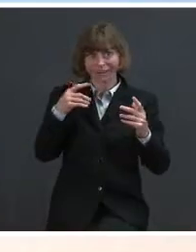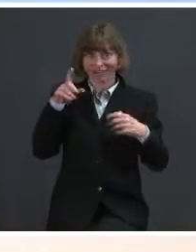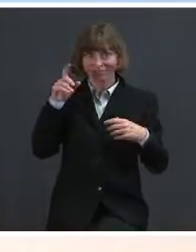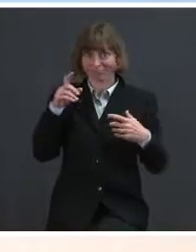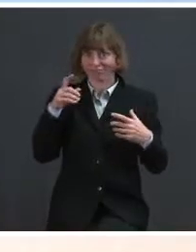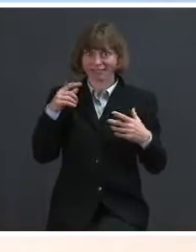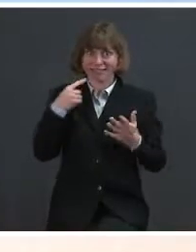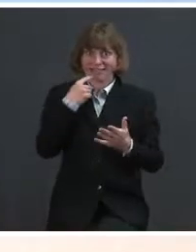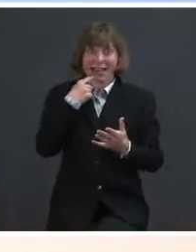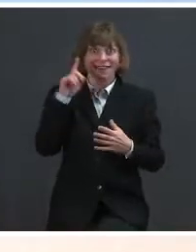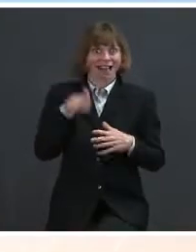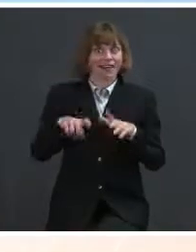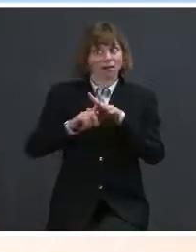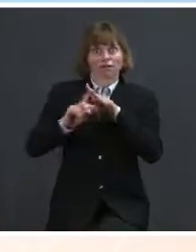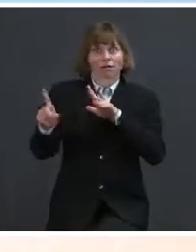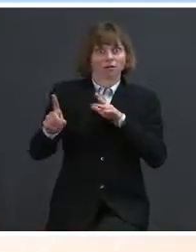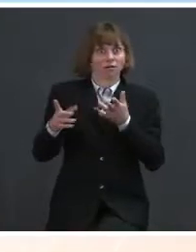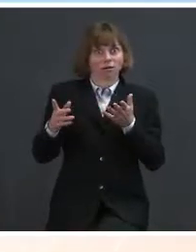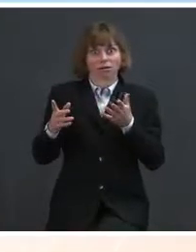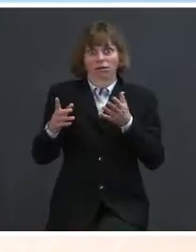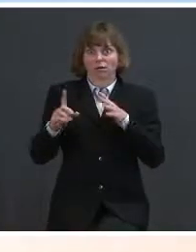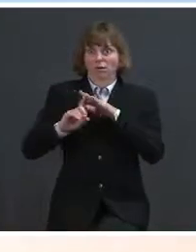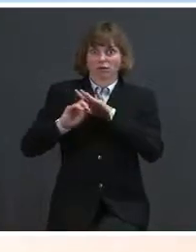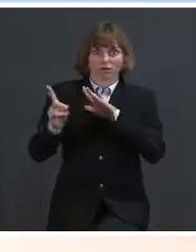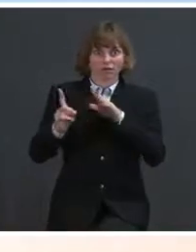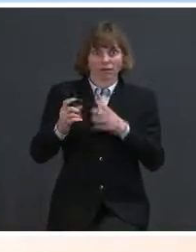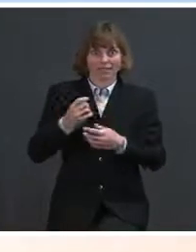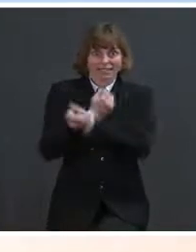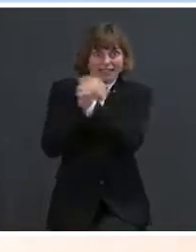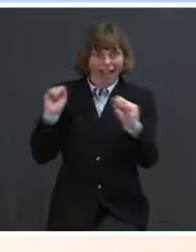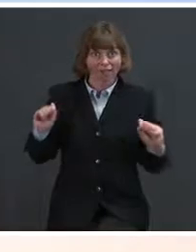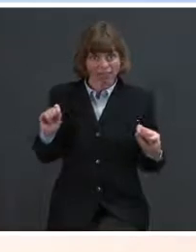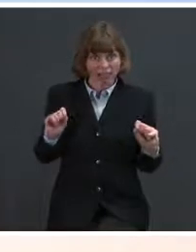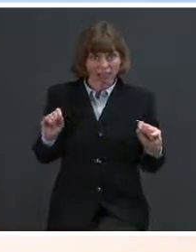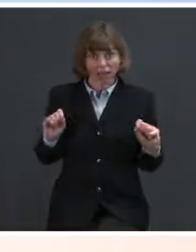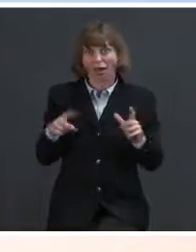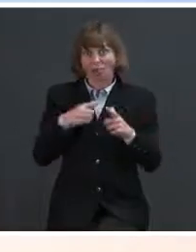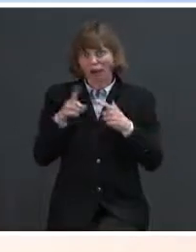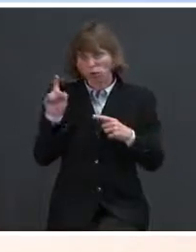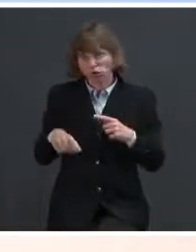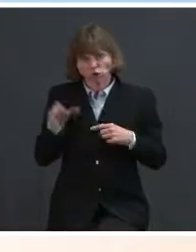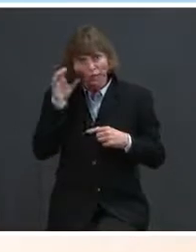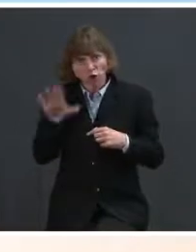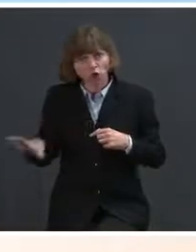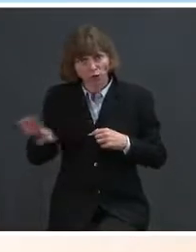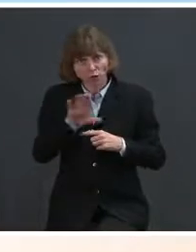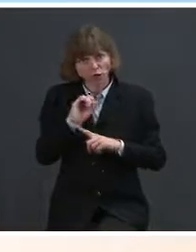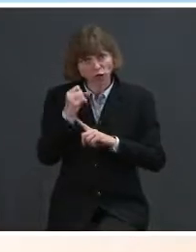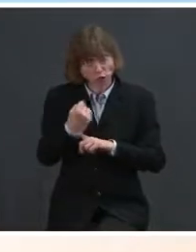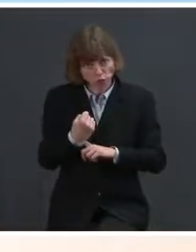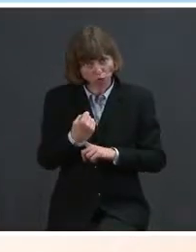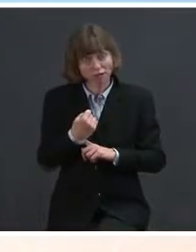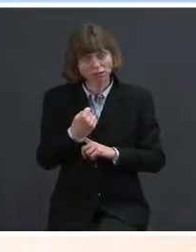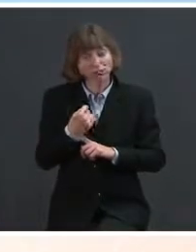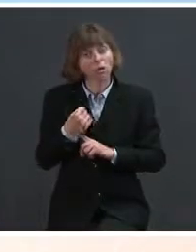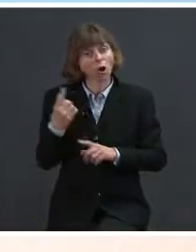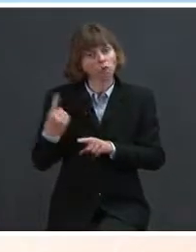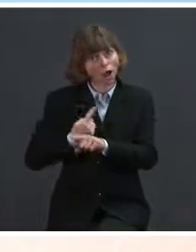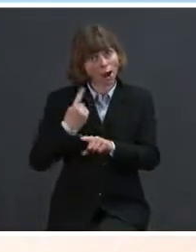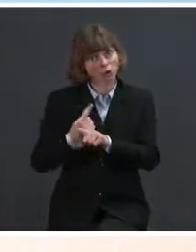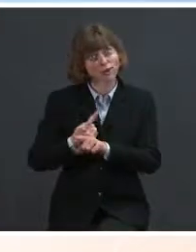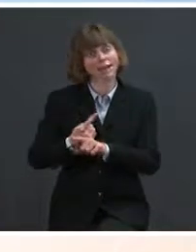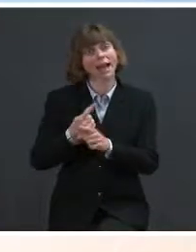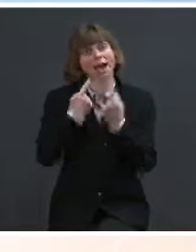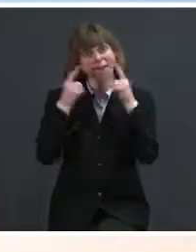heard properly, effectively, efficiently, and as swiftly as possible, and that is the policy that we are going to pursue. Do you really believe that message is being